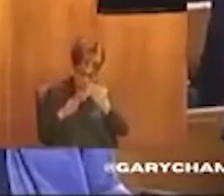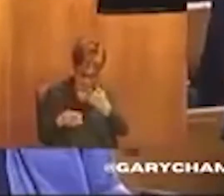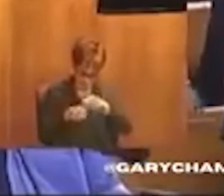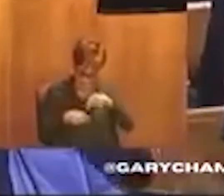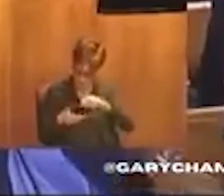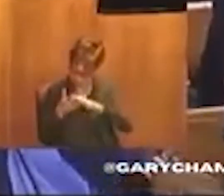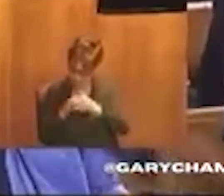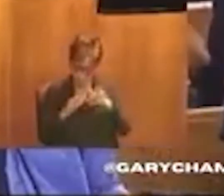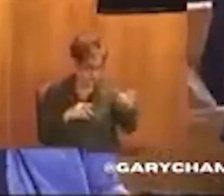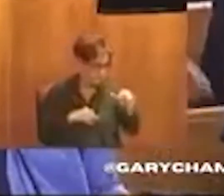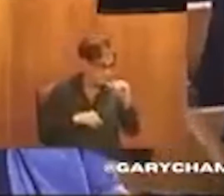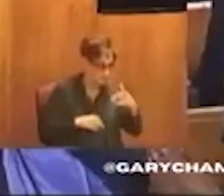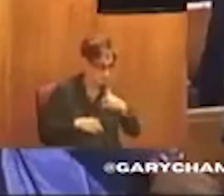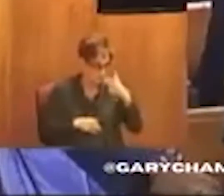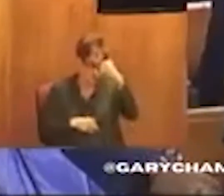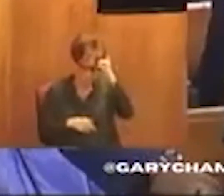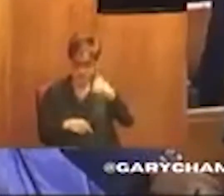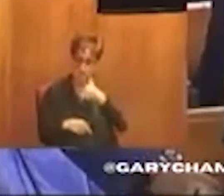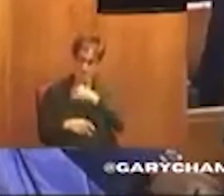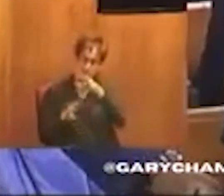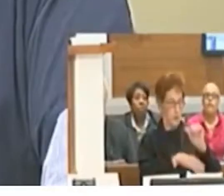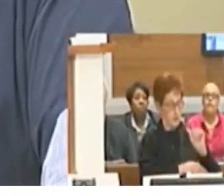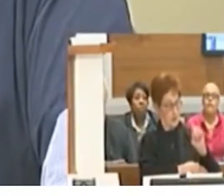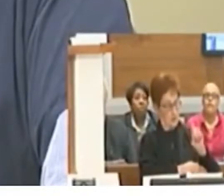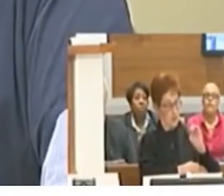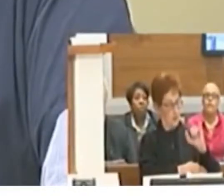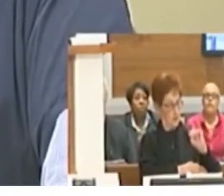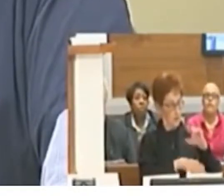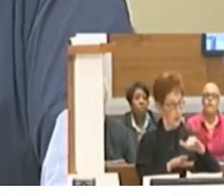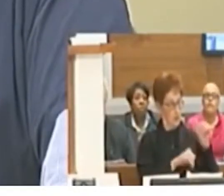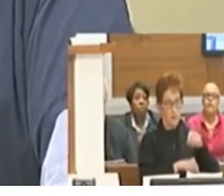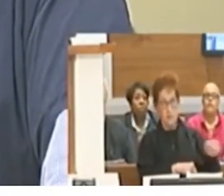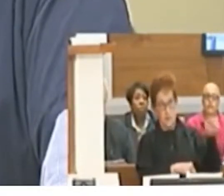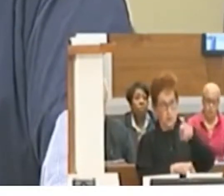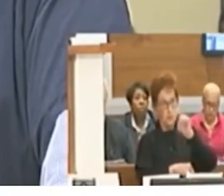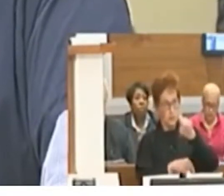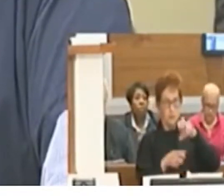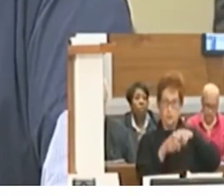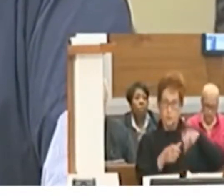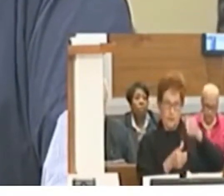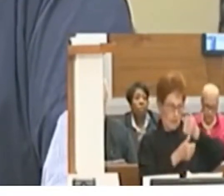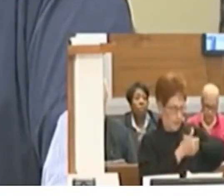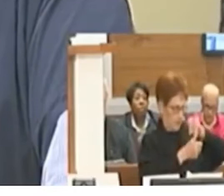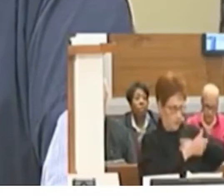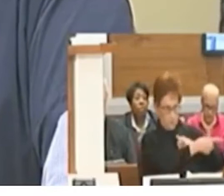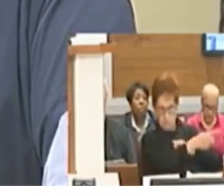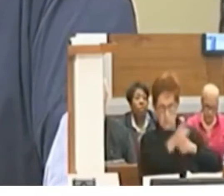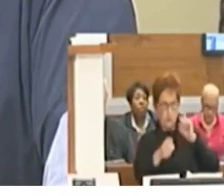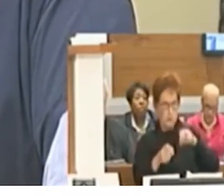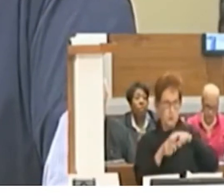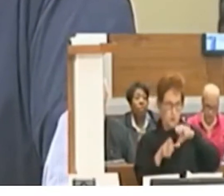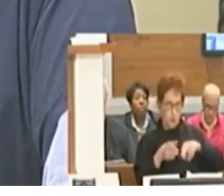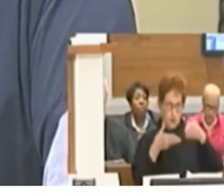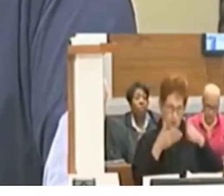that you don't deal with just because we are African American. You should resign, each one of you, and allow people